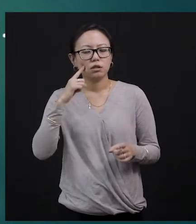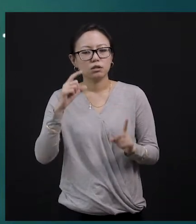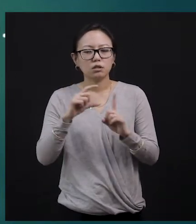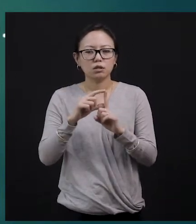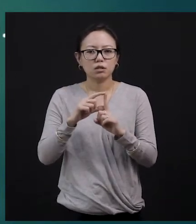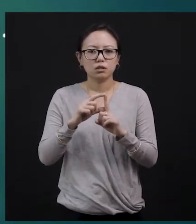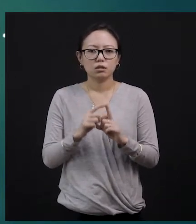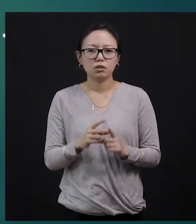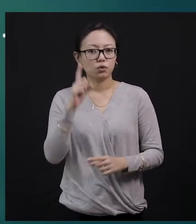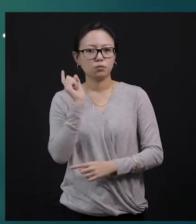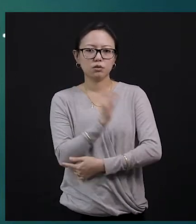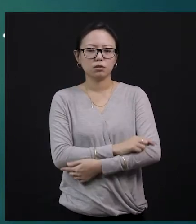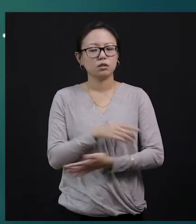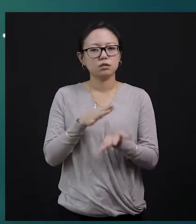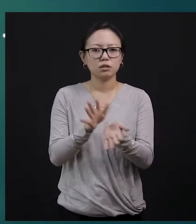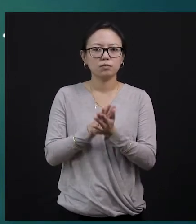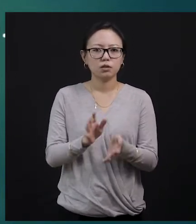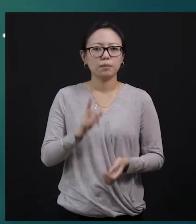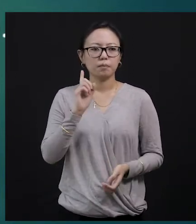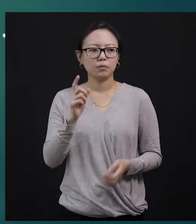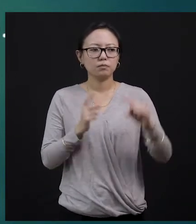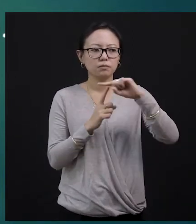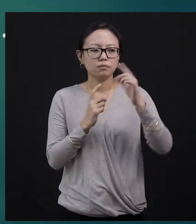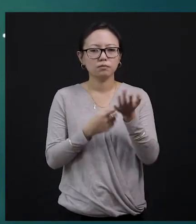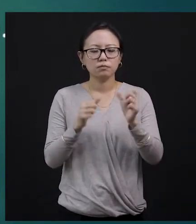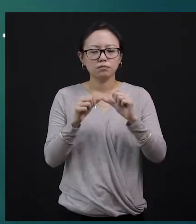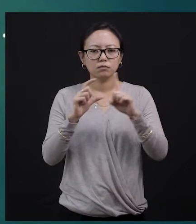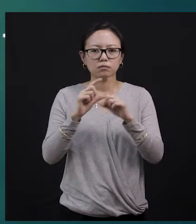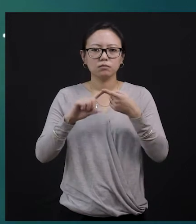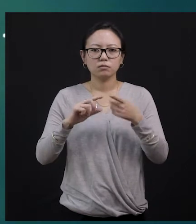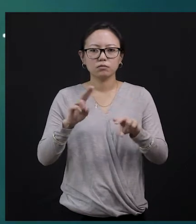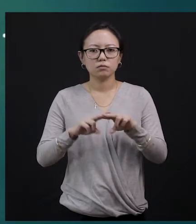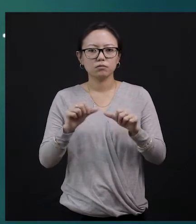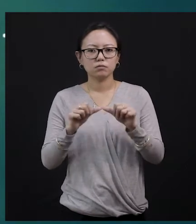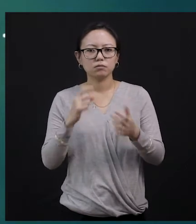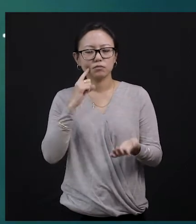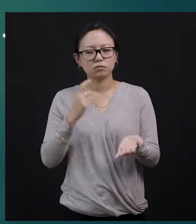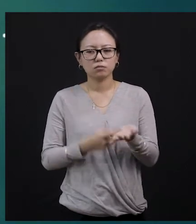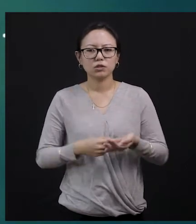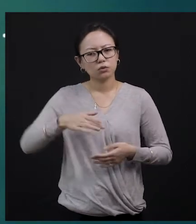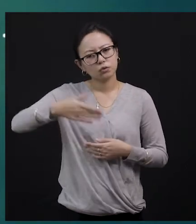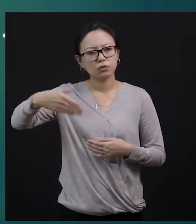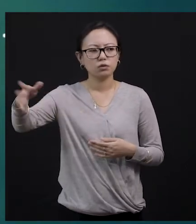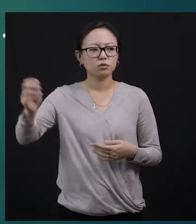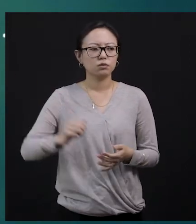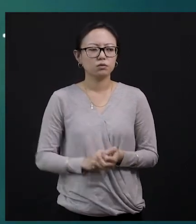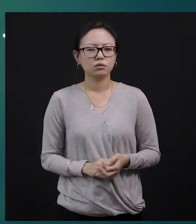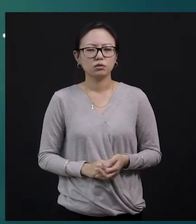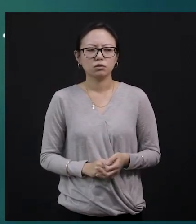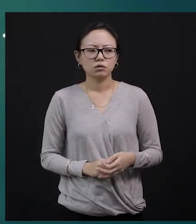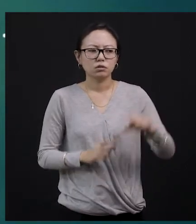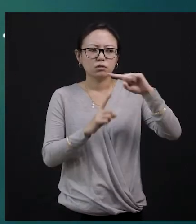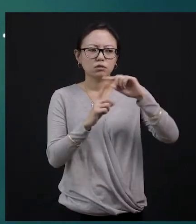threat fear will go for many days. It is associated with this Eid festival and it goes on, okay? So threats men